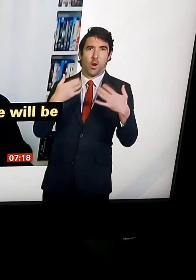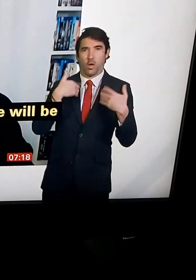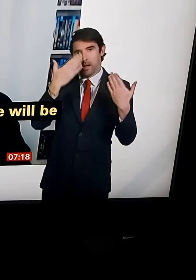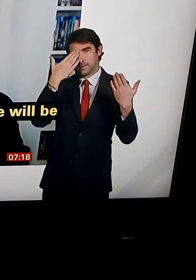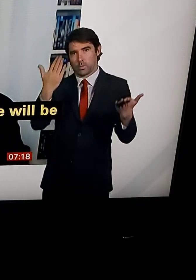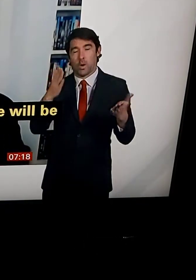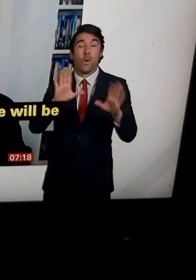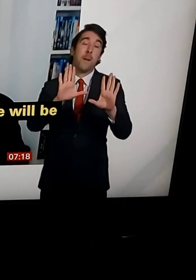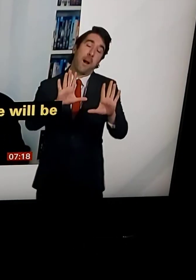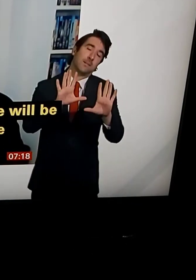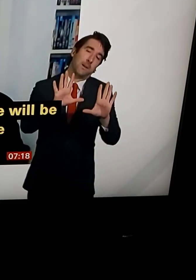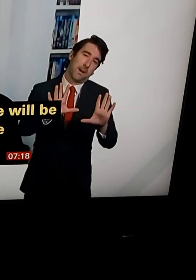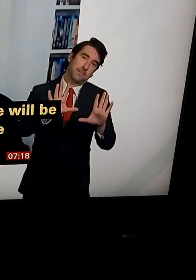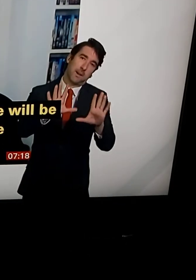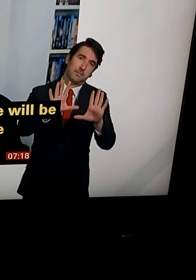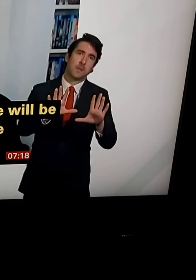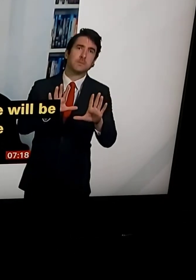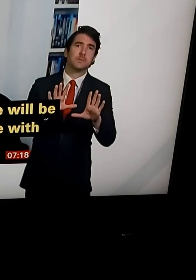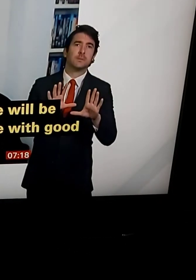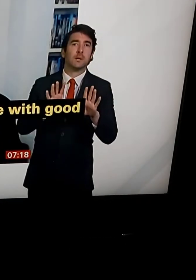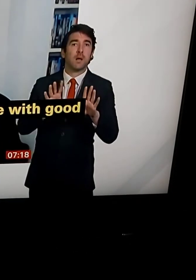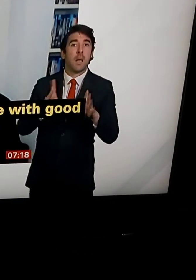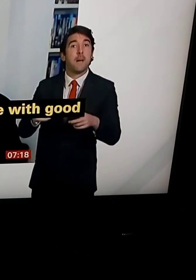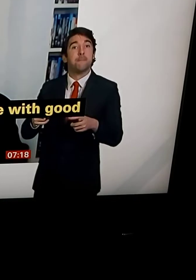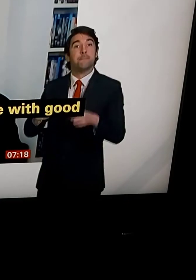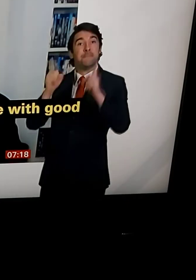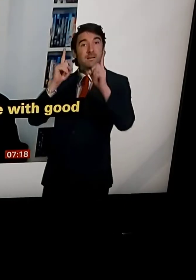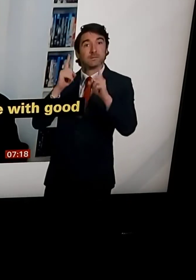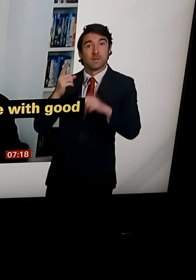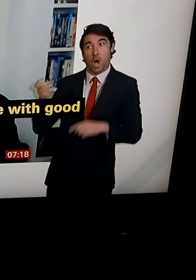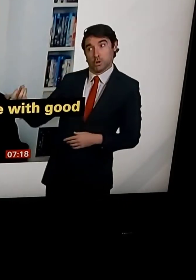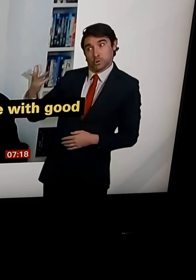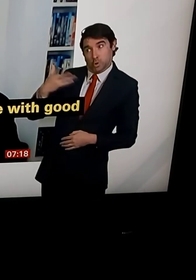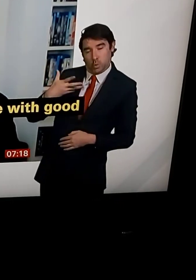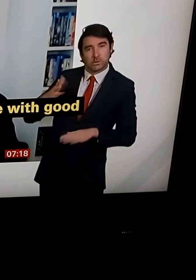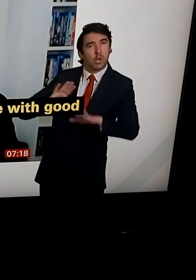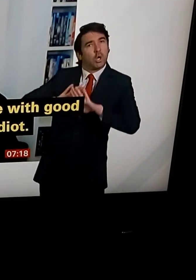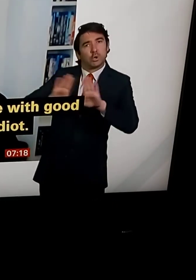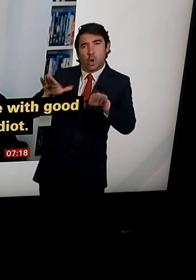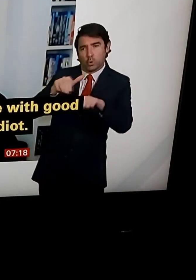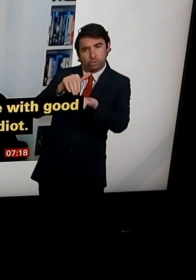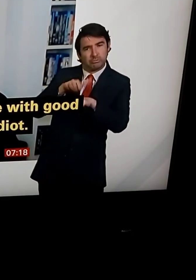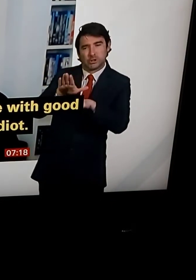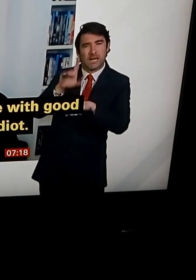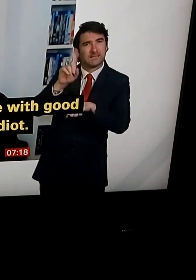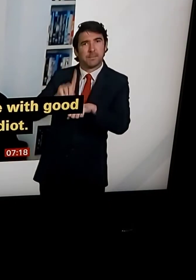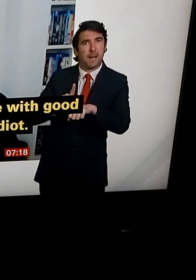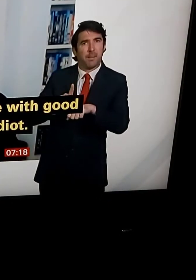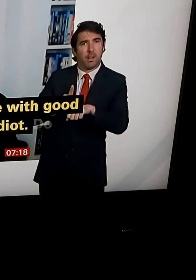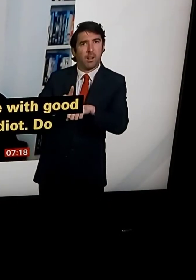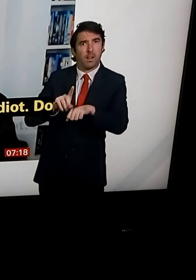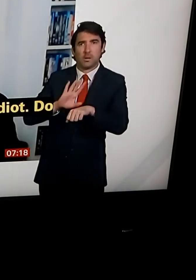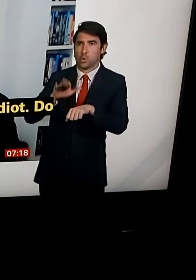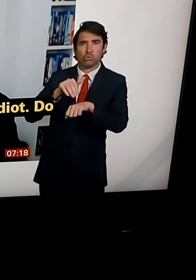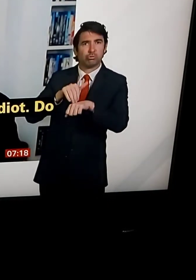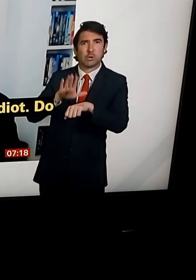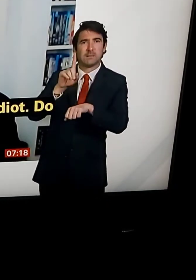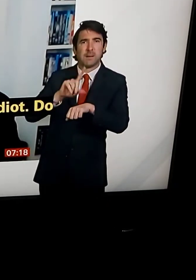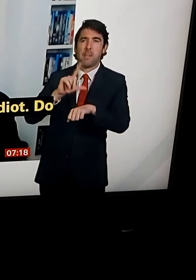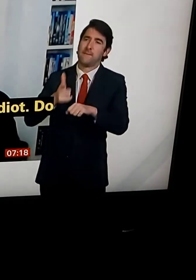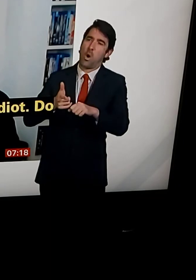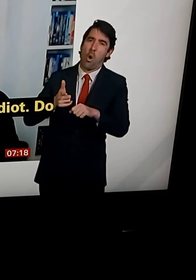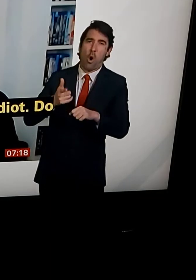very clear about this. Do not reject people unnecessarily, they said. Do not. This is not the year for nitpicking, they said. We agree.